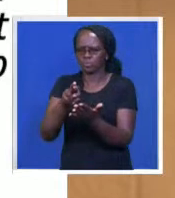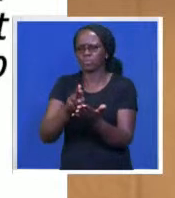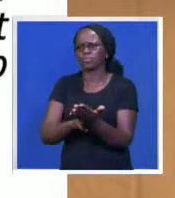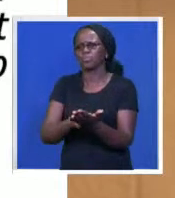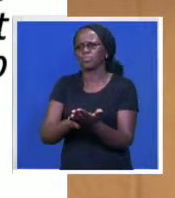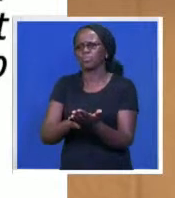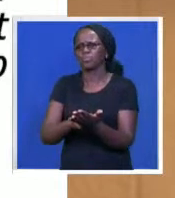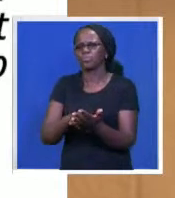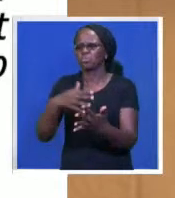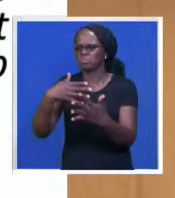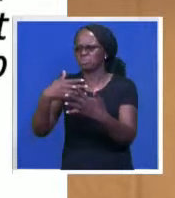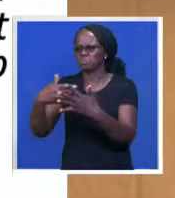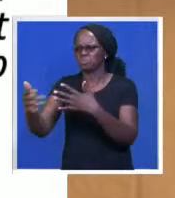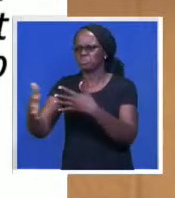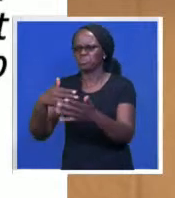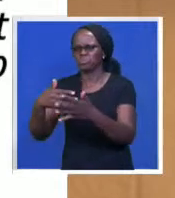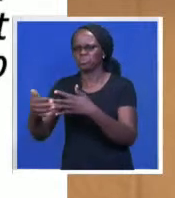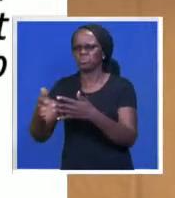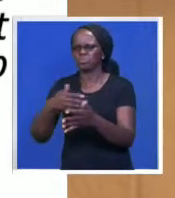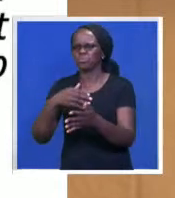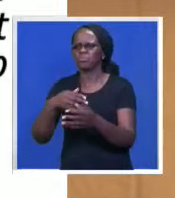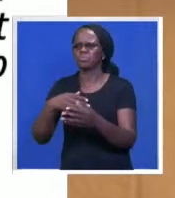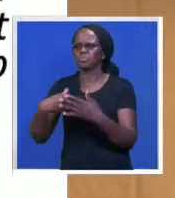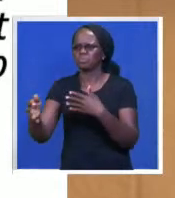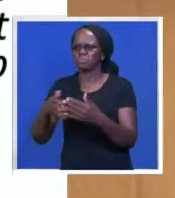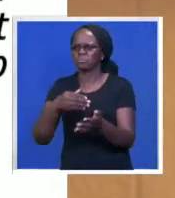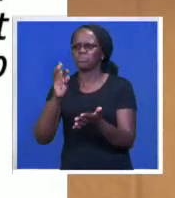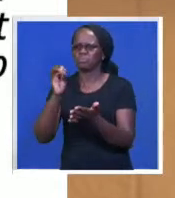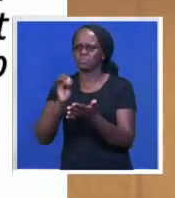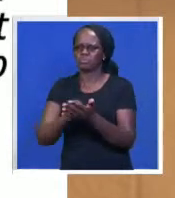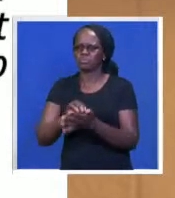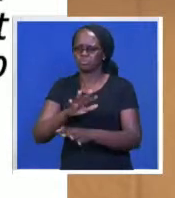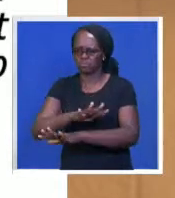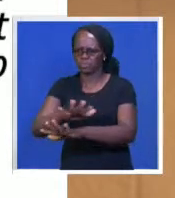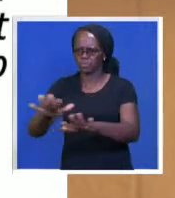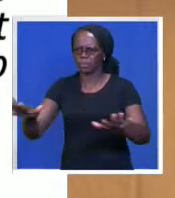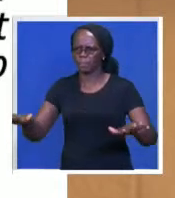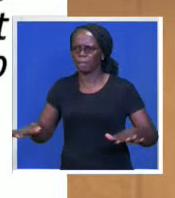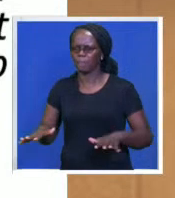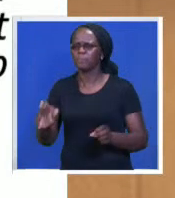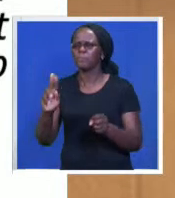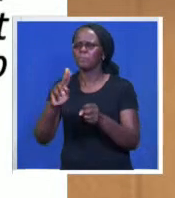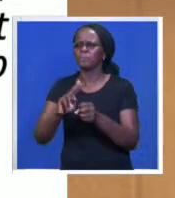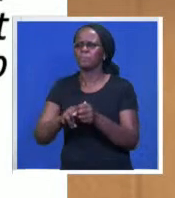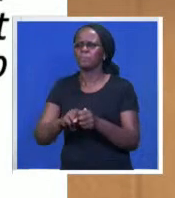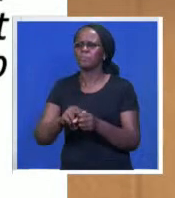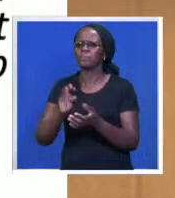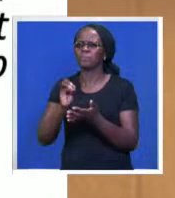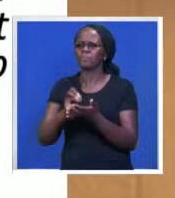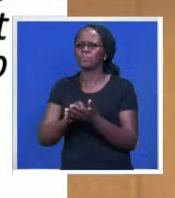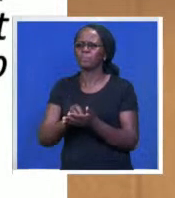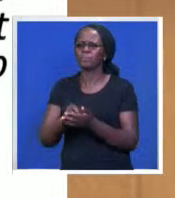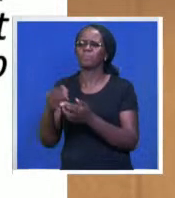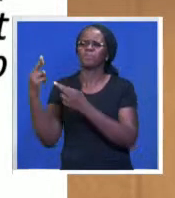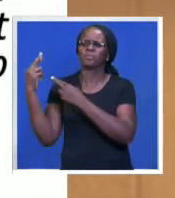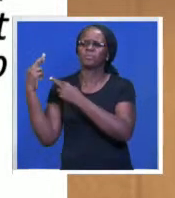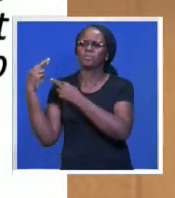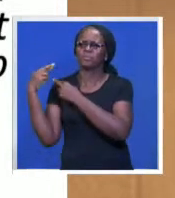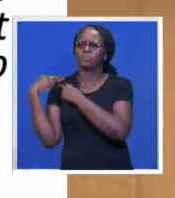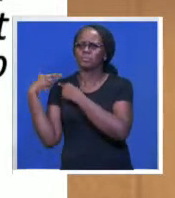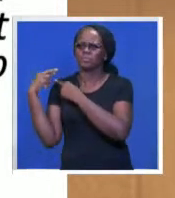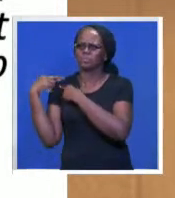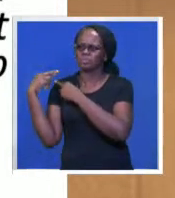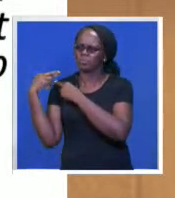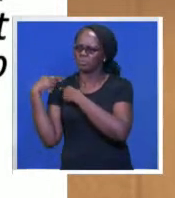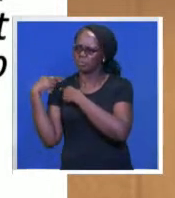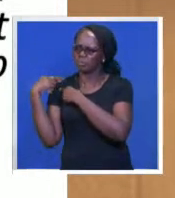However, they also have responsibility towards nature. Mind you, learner at home, take note, you